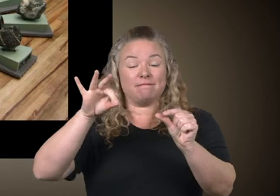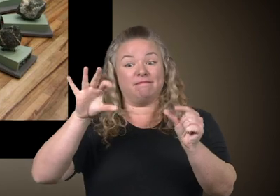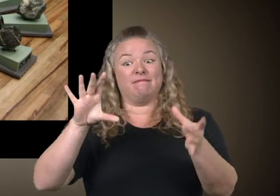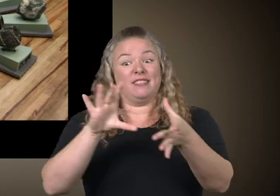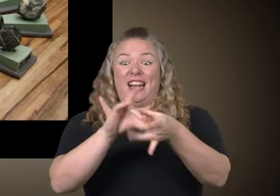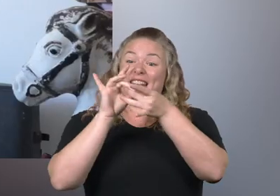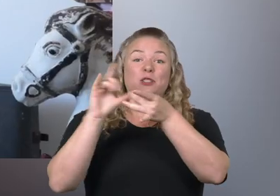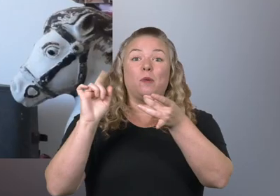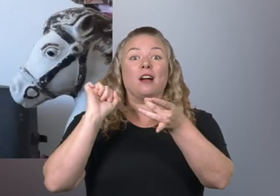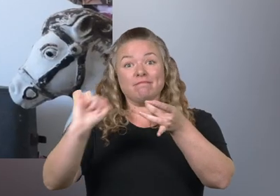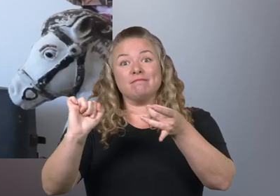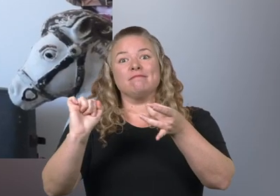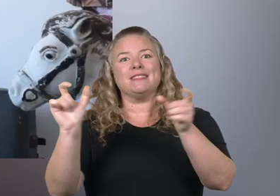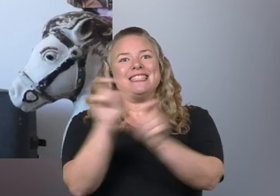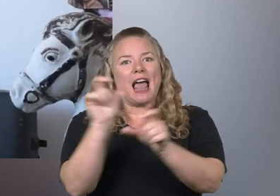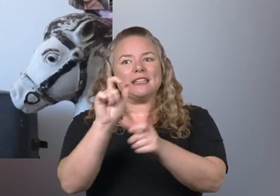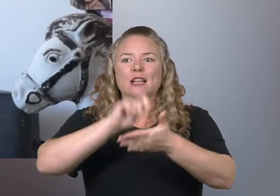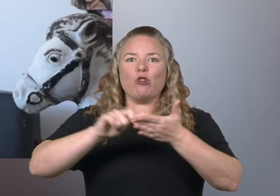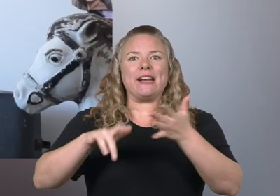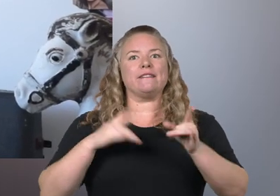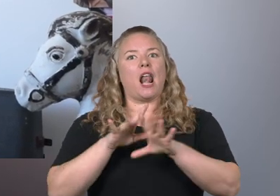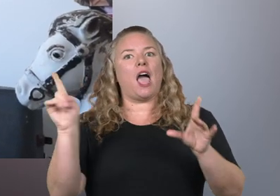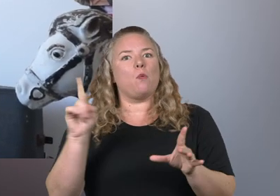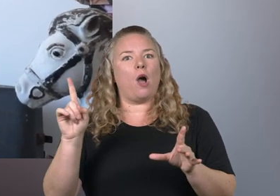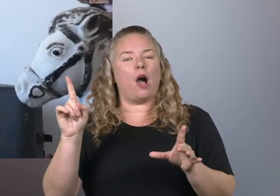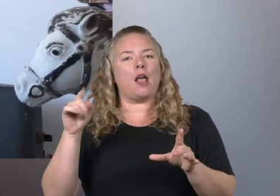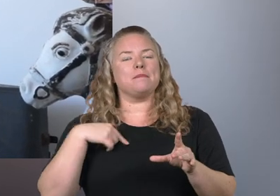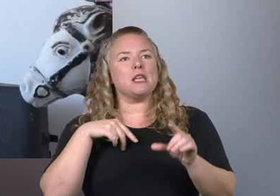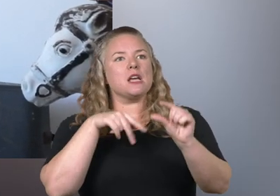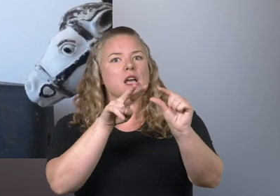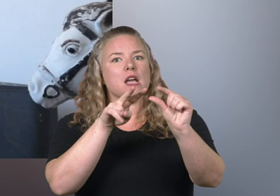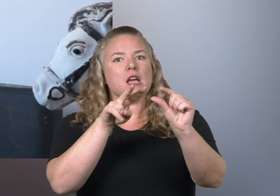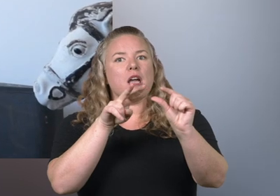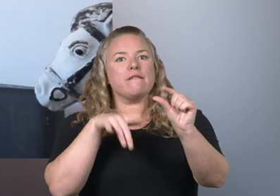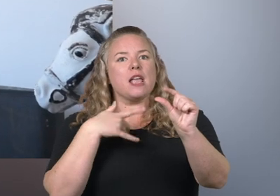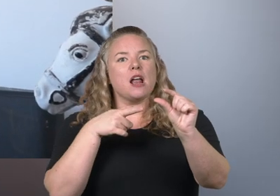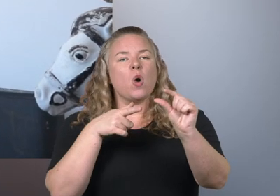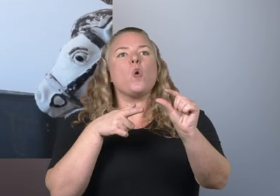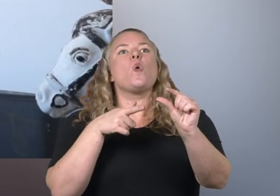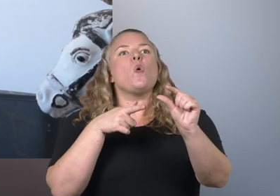relating to his experience with writing and dyslexia. And that was like, oh, wow,